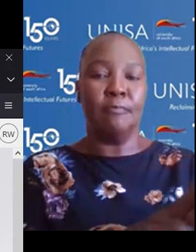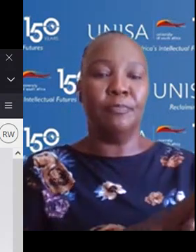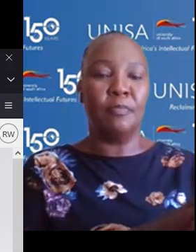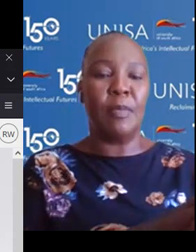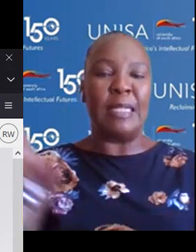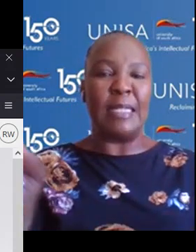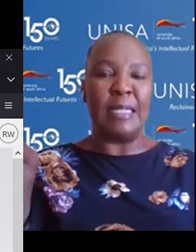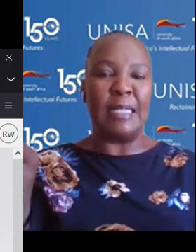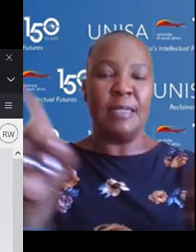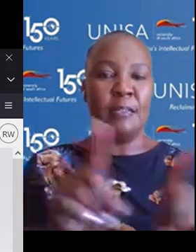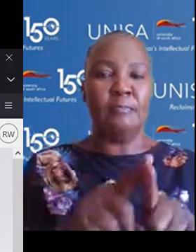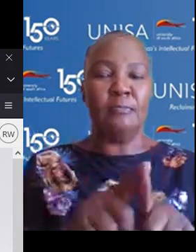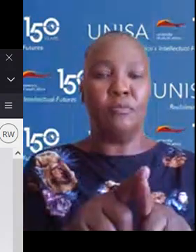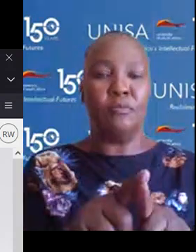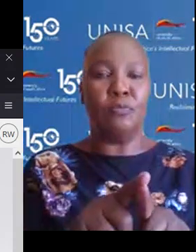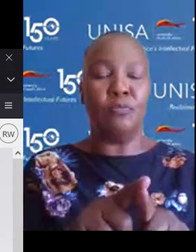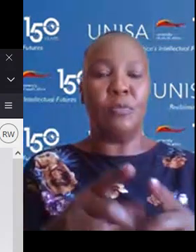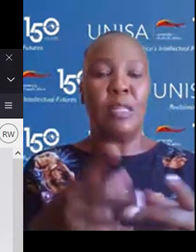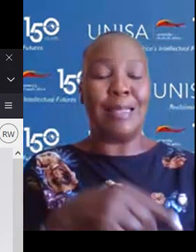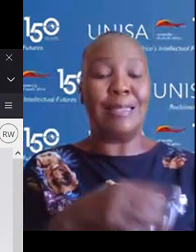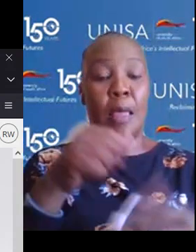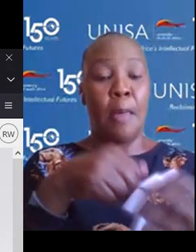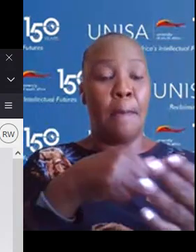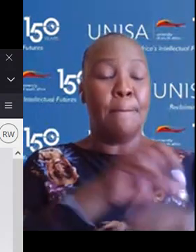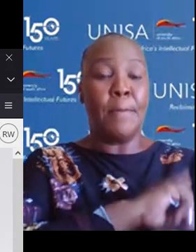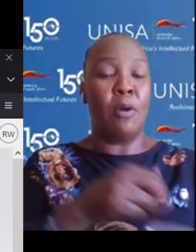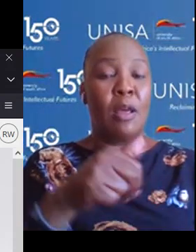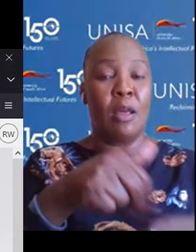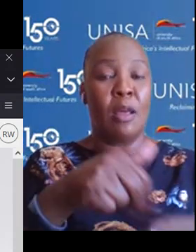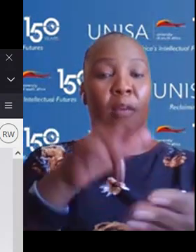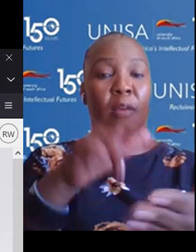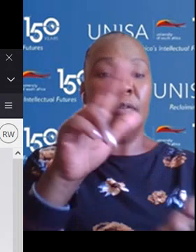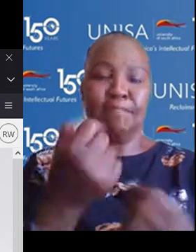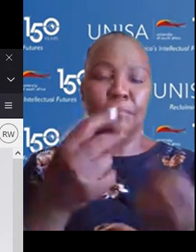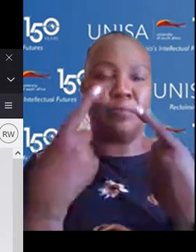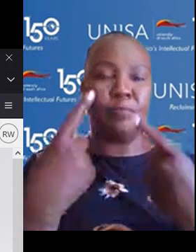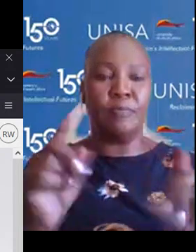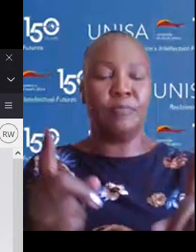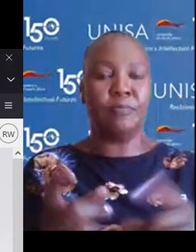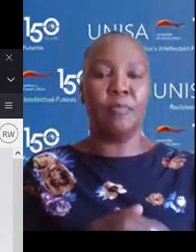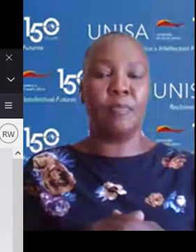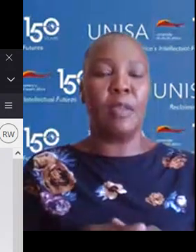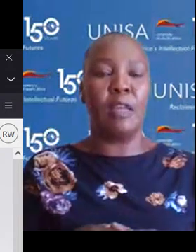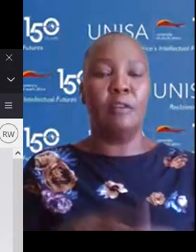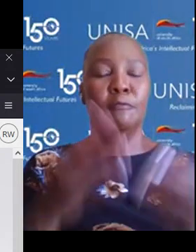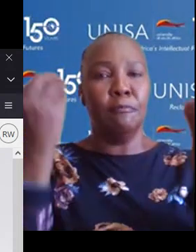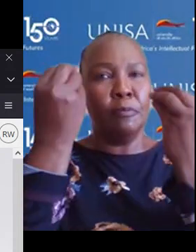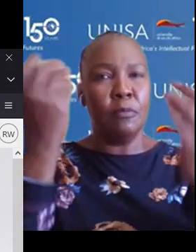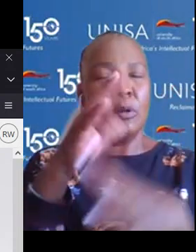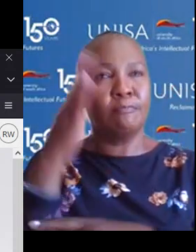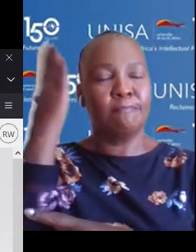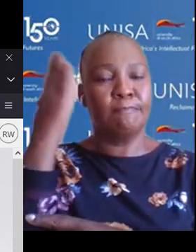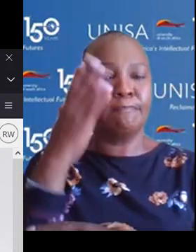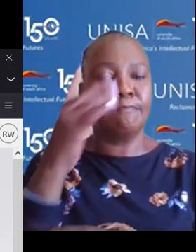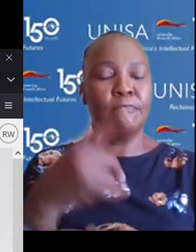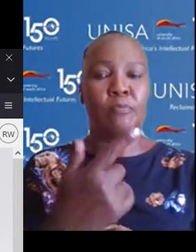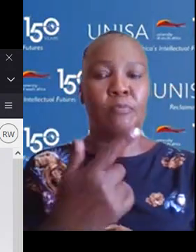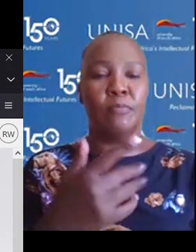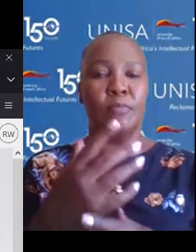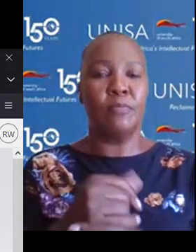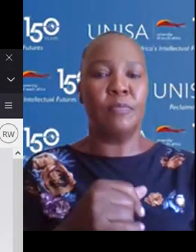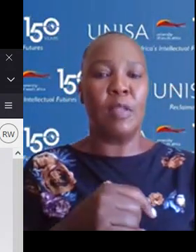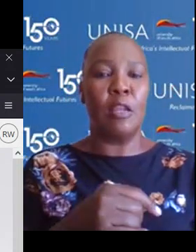as Visual Studio. So these Power Apps work a little bit differently. It's more, if you're familiar with Excel functions and things like that, so it's a lot